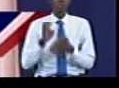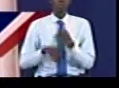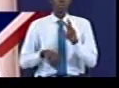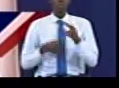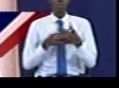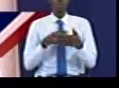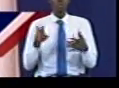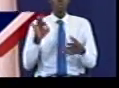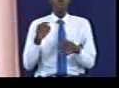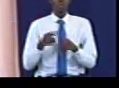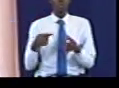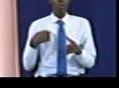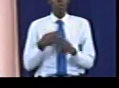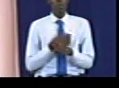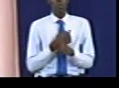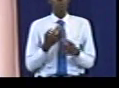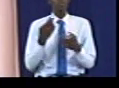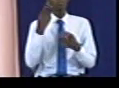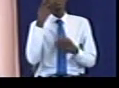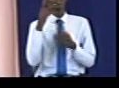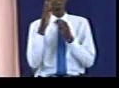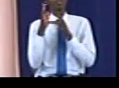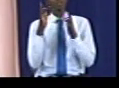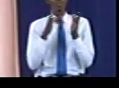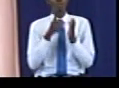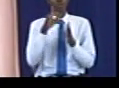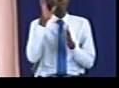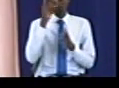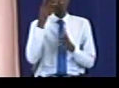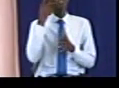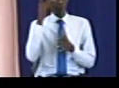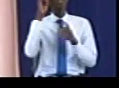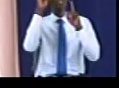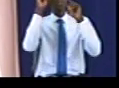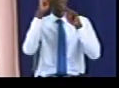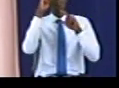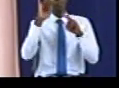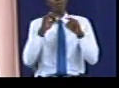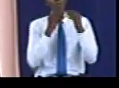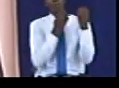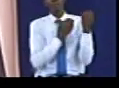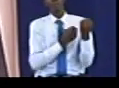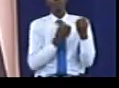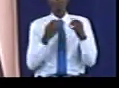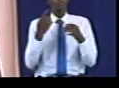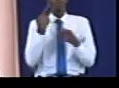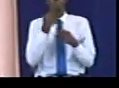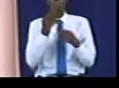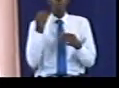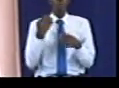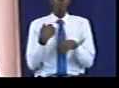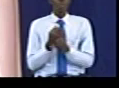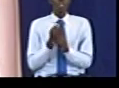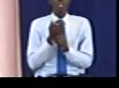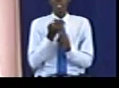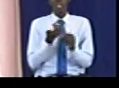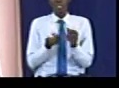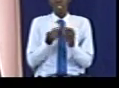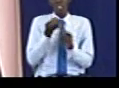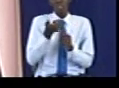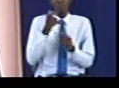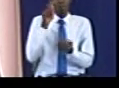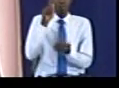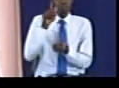see Jesus, you see him by faith, who was made a little lower than the angels for the suffering